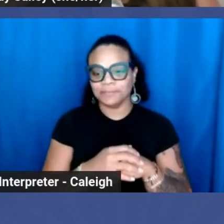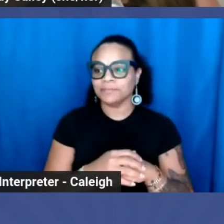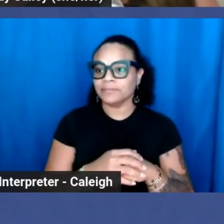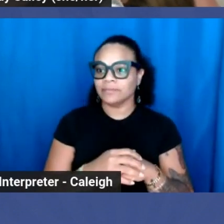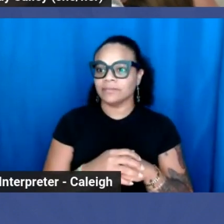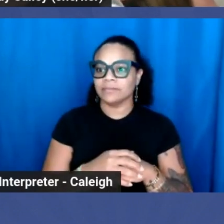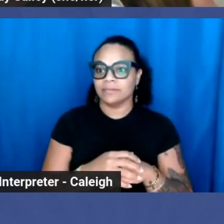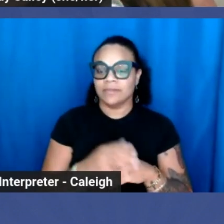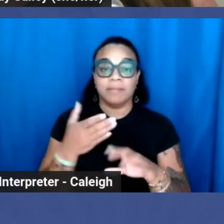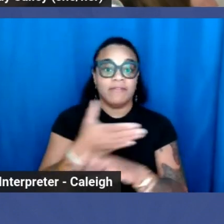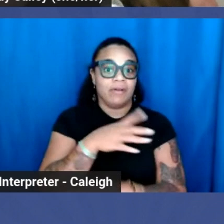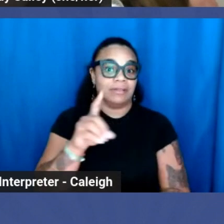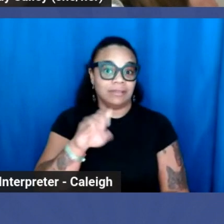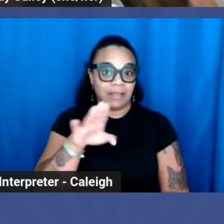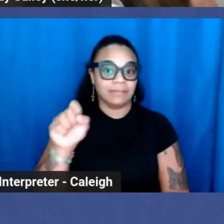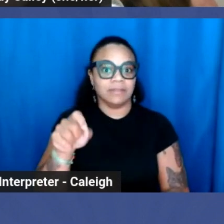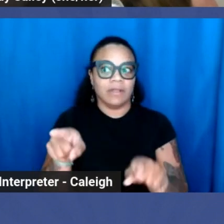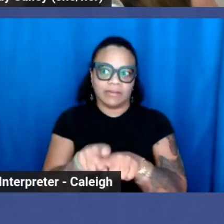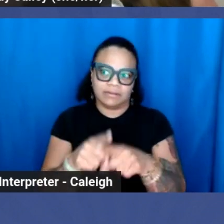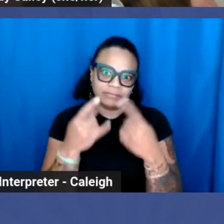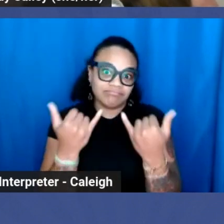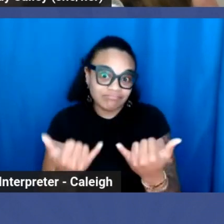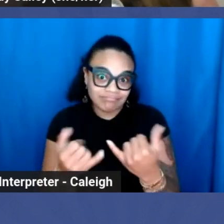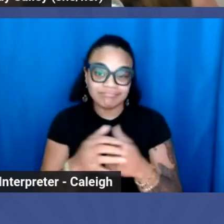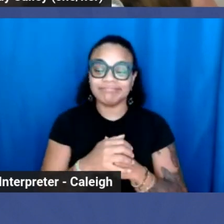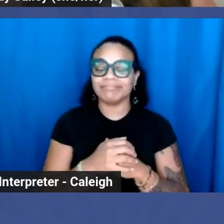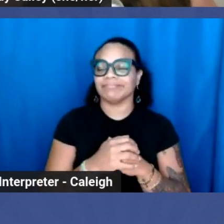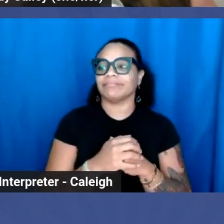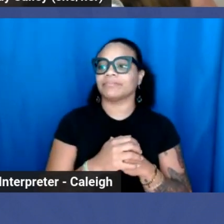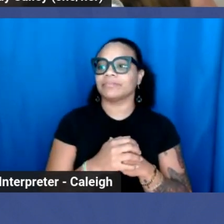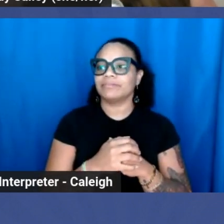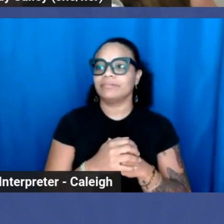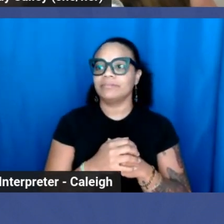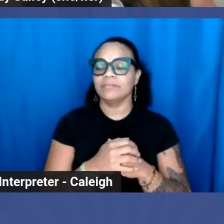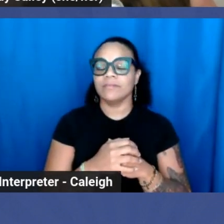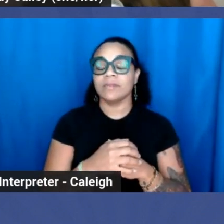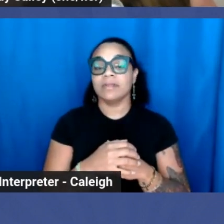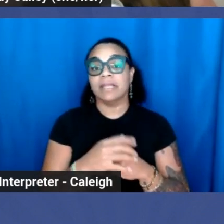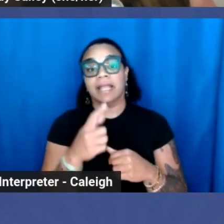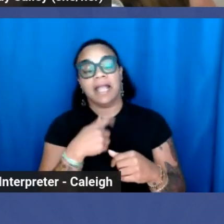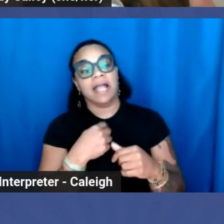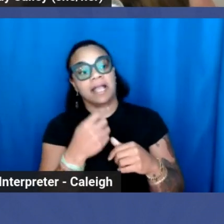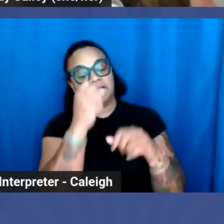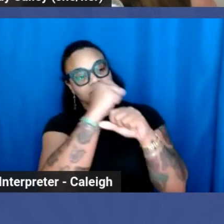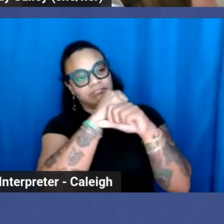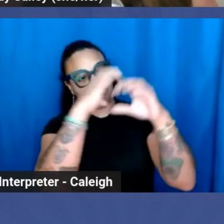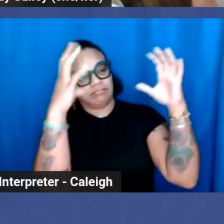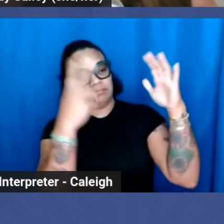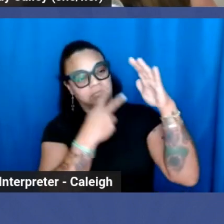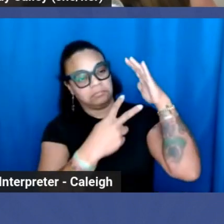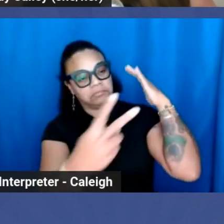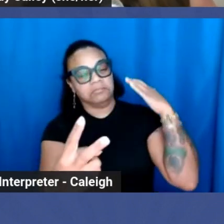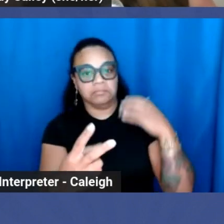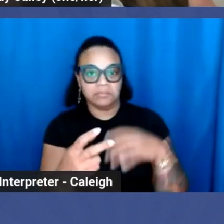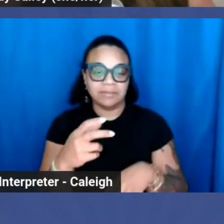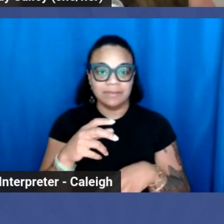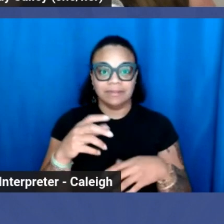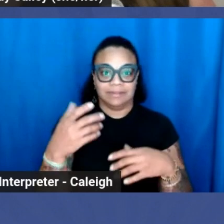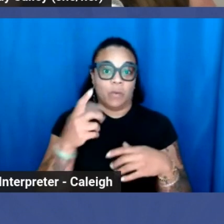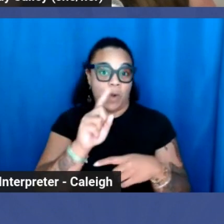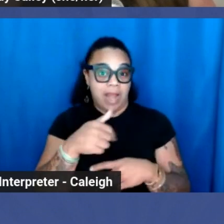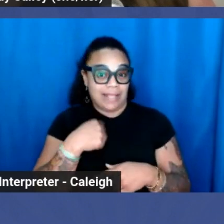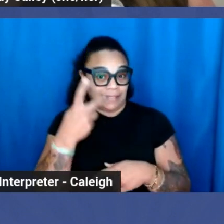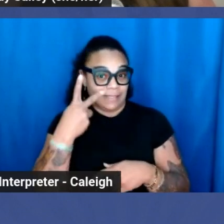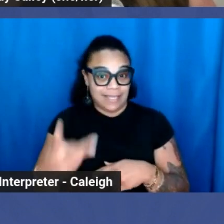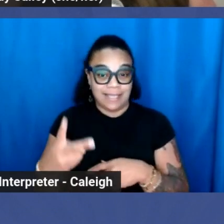before Dobbs, and also now, obviously. And where I see censorship and abortion access intersecting